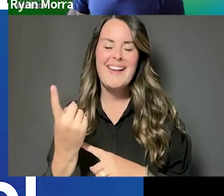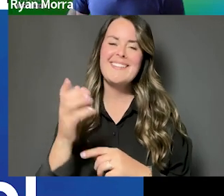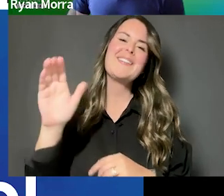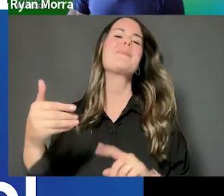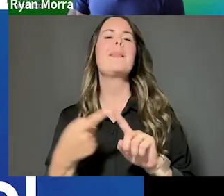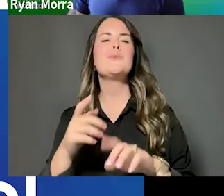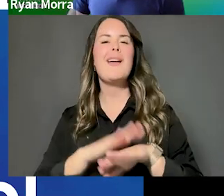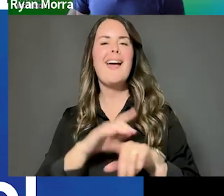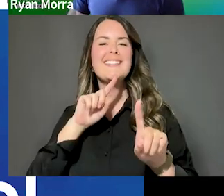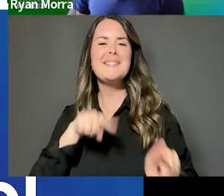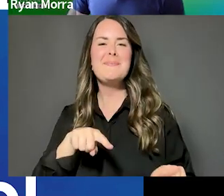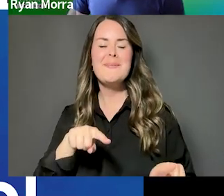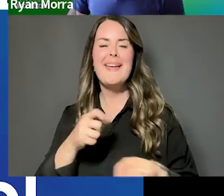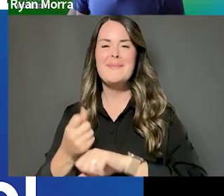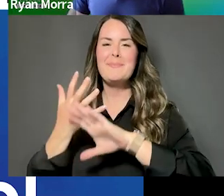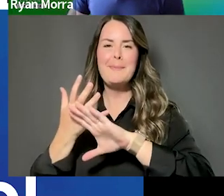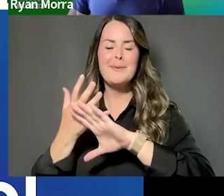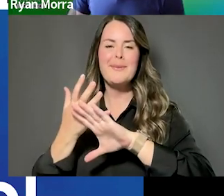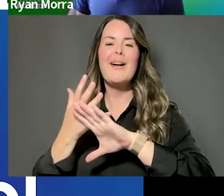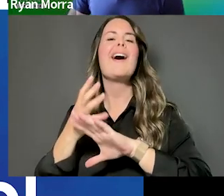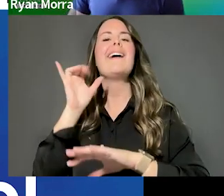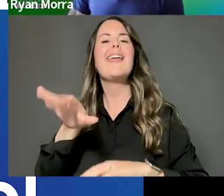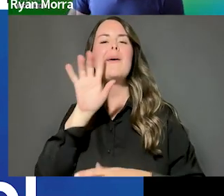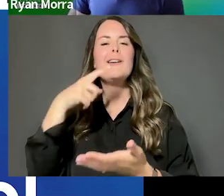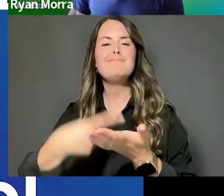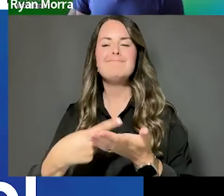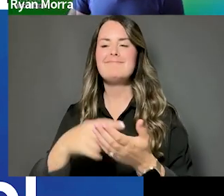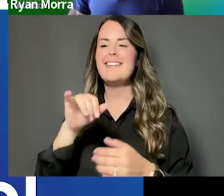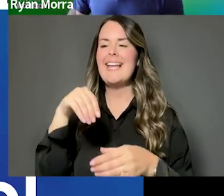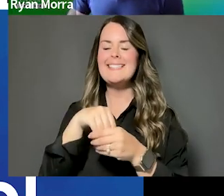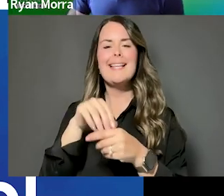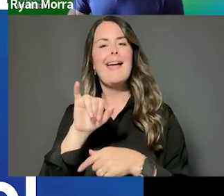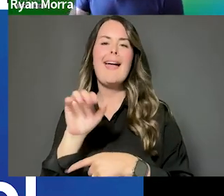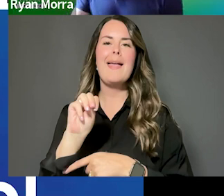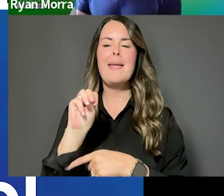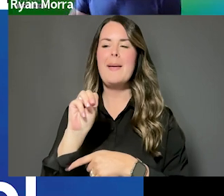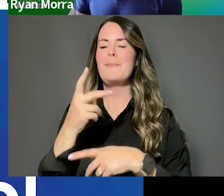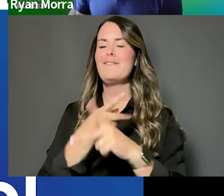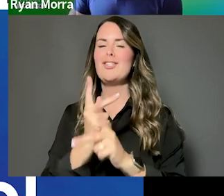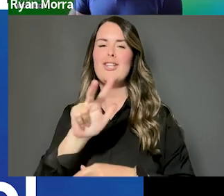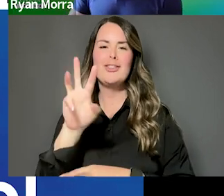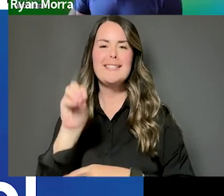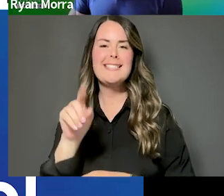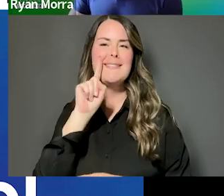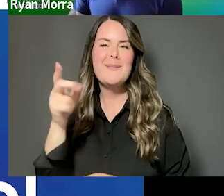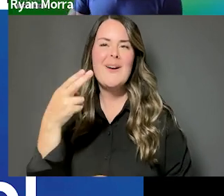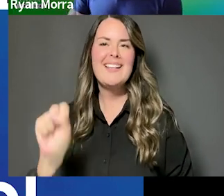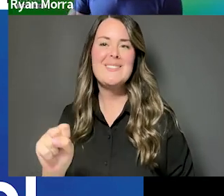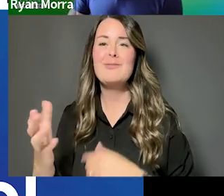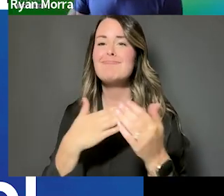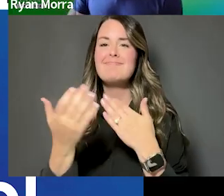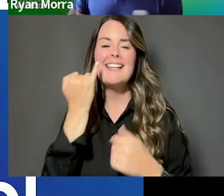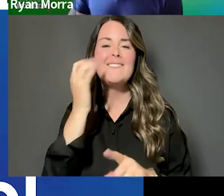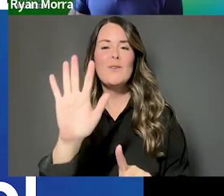Greetings, everyone. Welcome to our on-demand webinar that will be taking a look inside the IM version 360 curriculum update for high